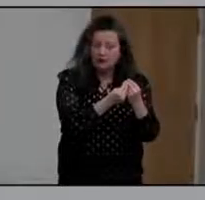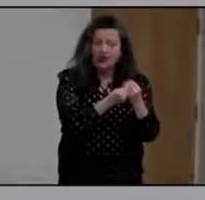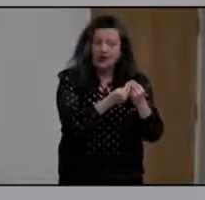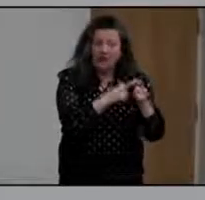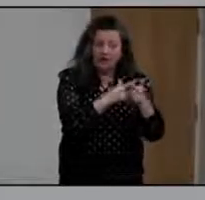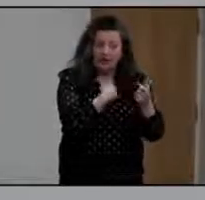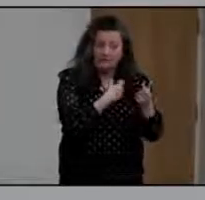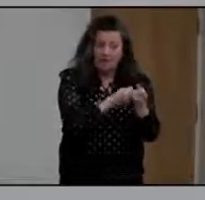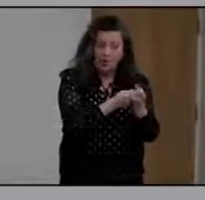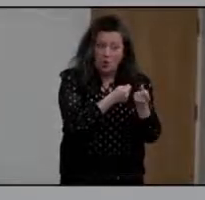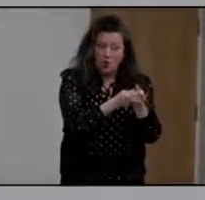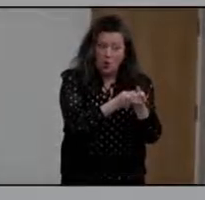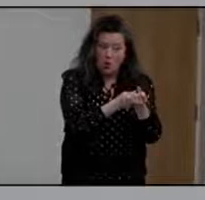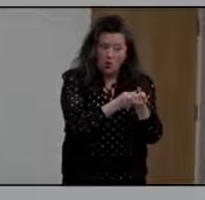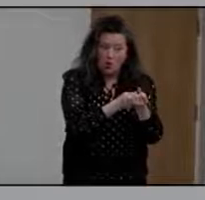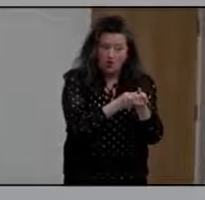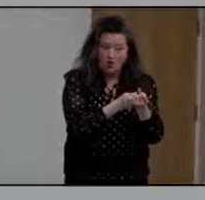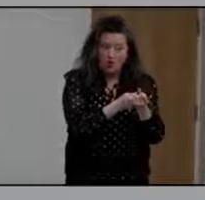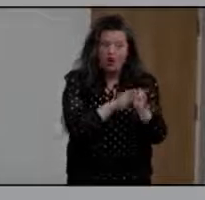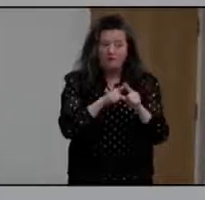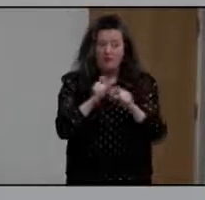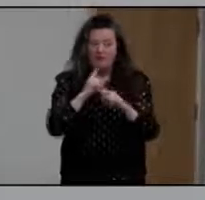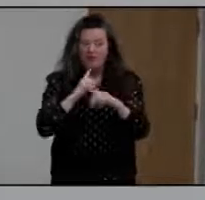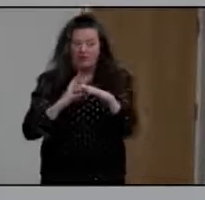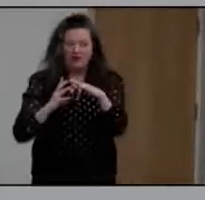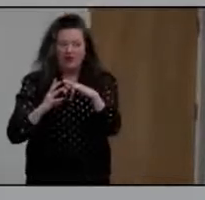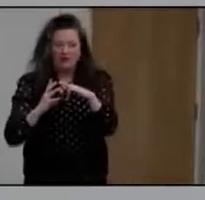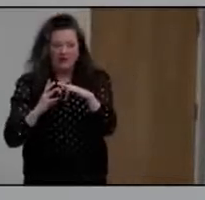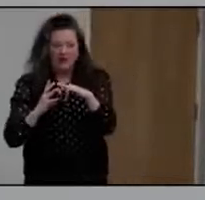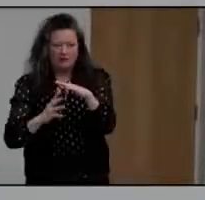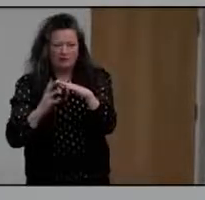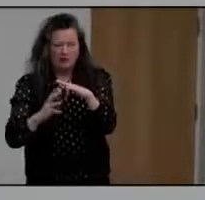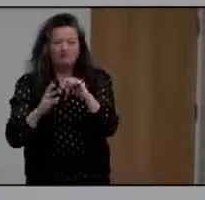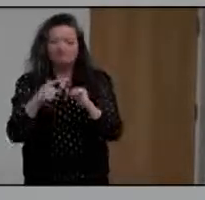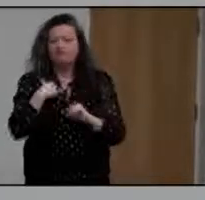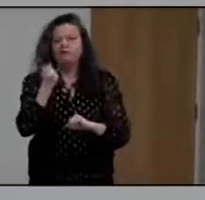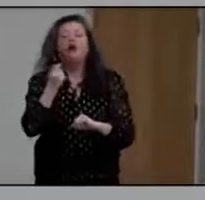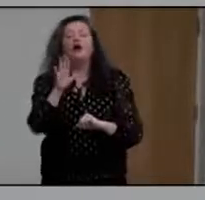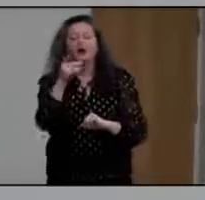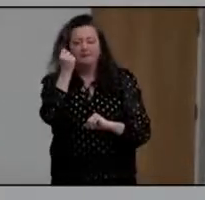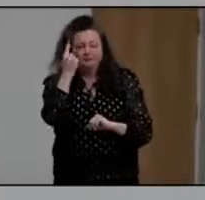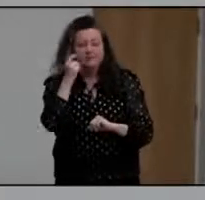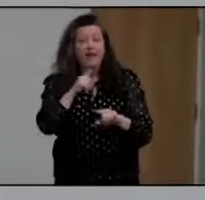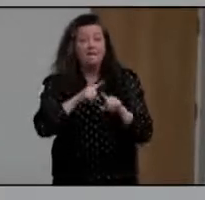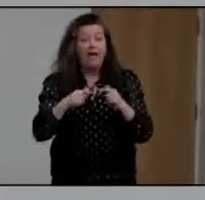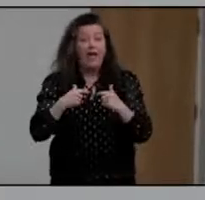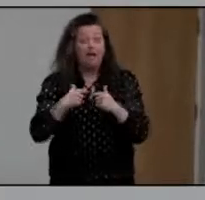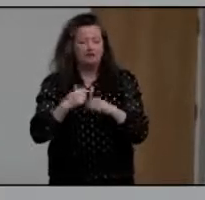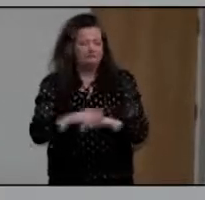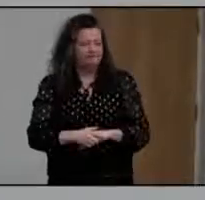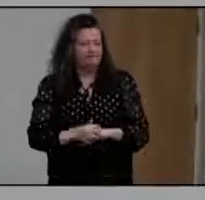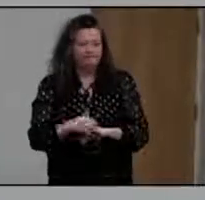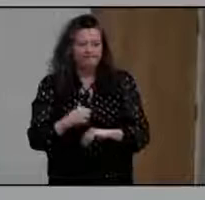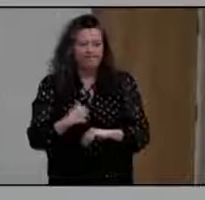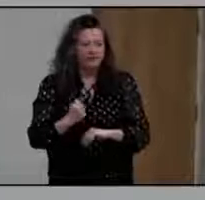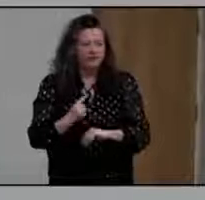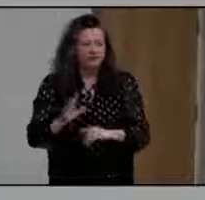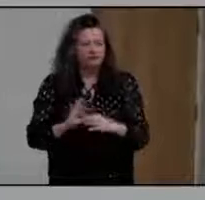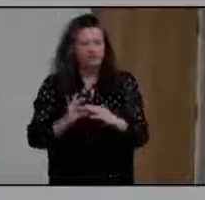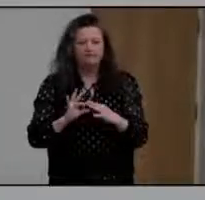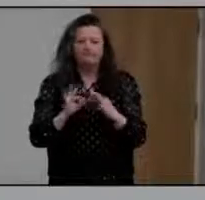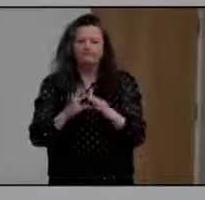You can play with a closed caption system on Google Meet. It doesn't understand me. What does it mean? Maybe I'm not heard in meetings.